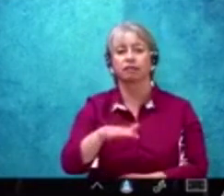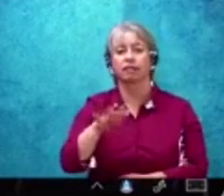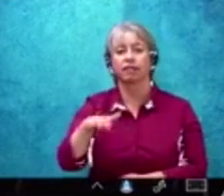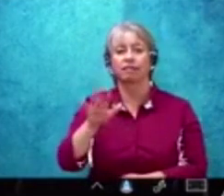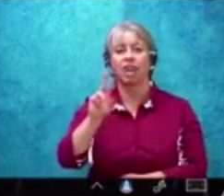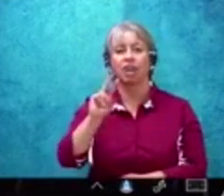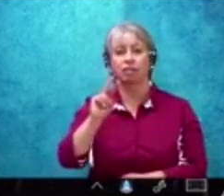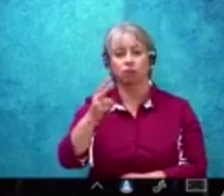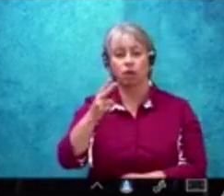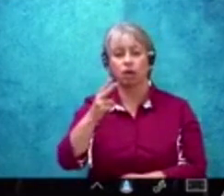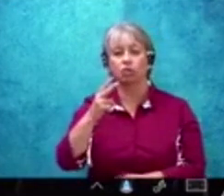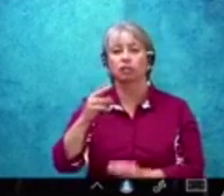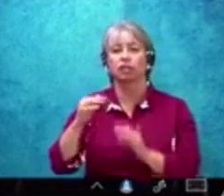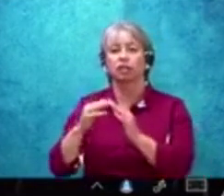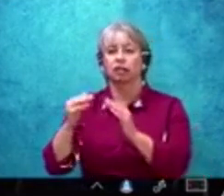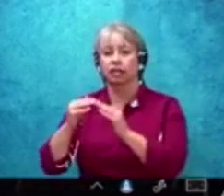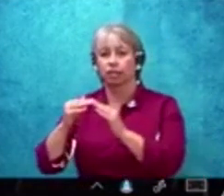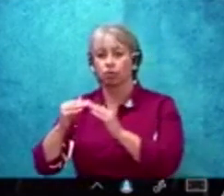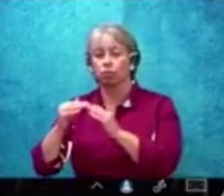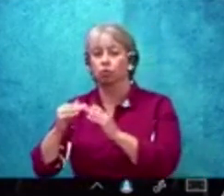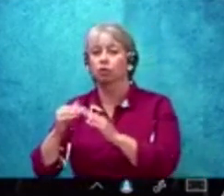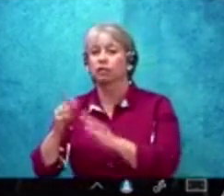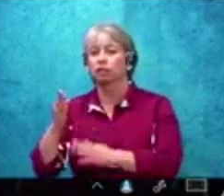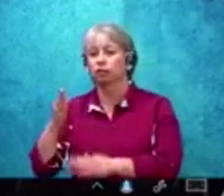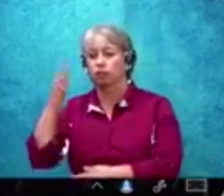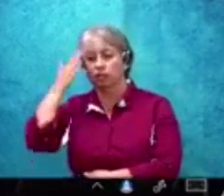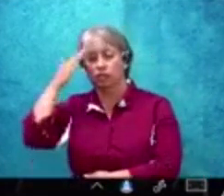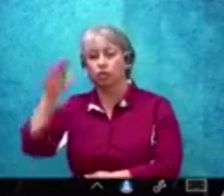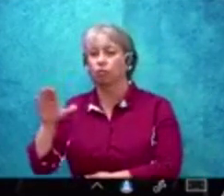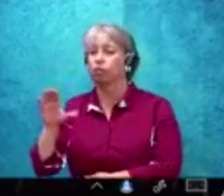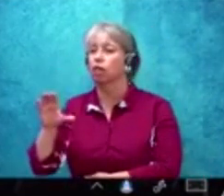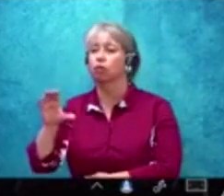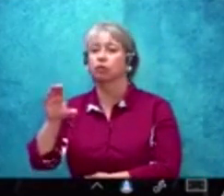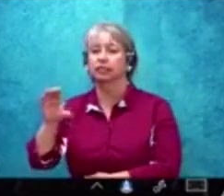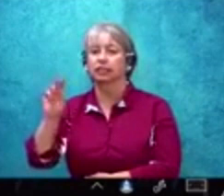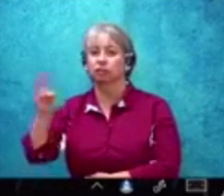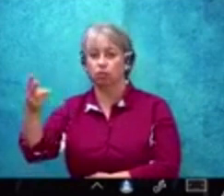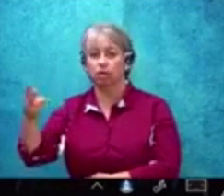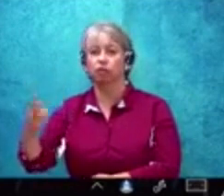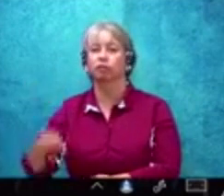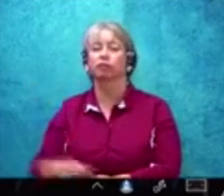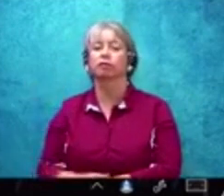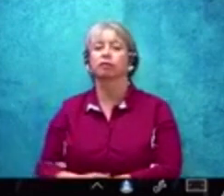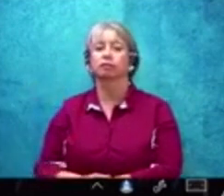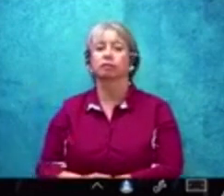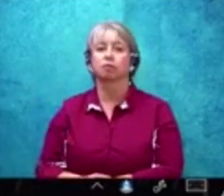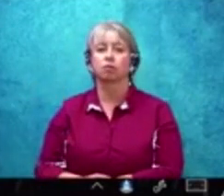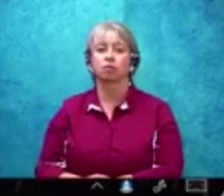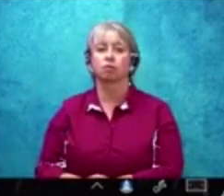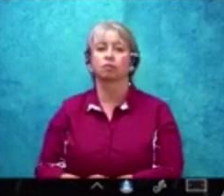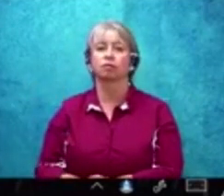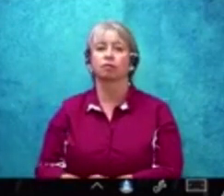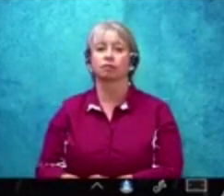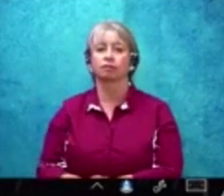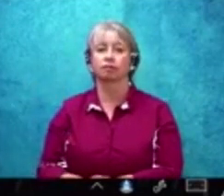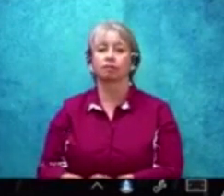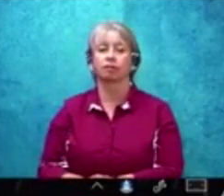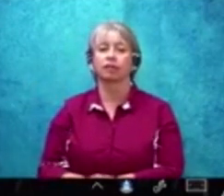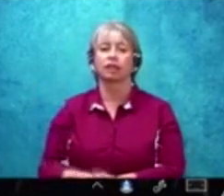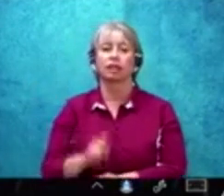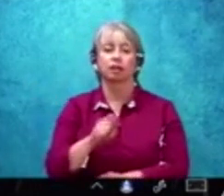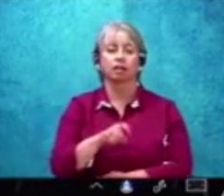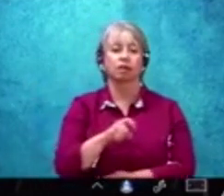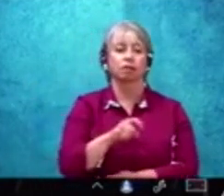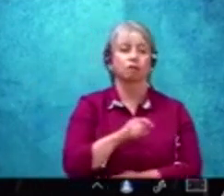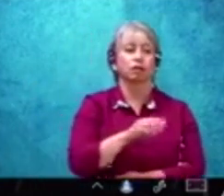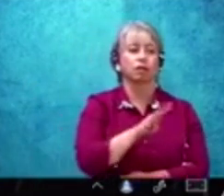squared equals our unknown, our C squared. Okay, so we're going to multiply